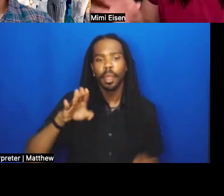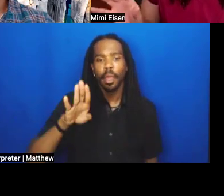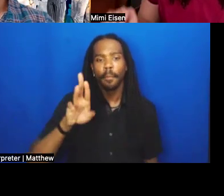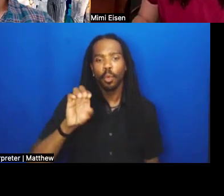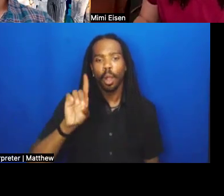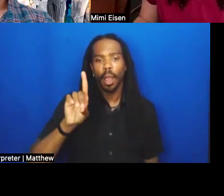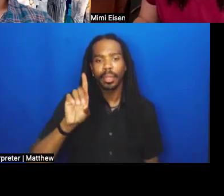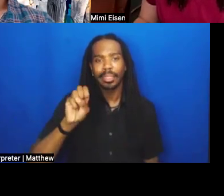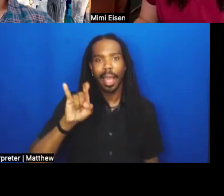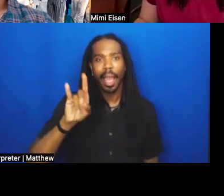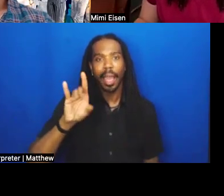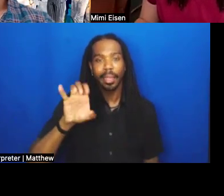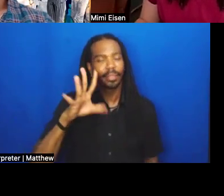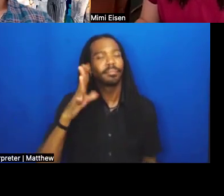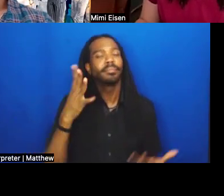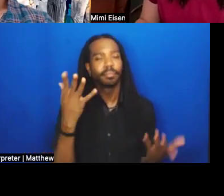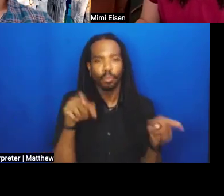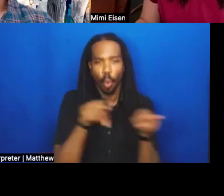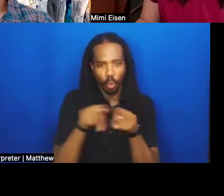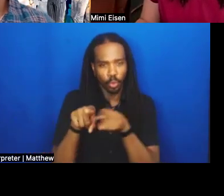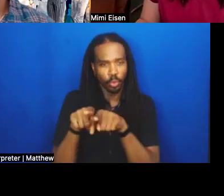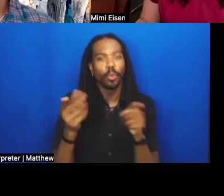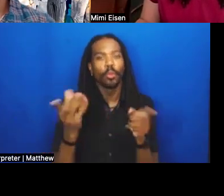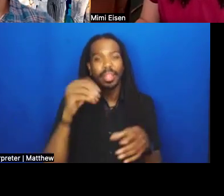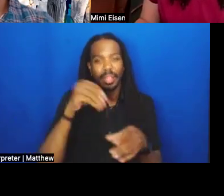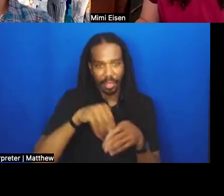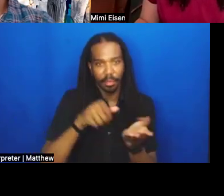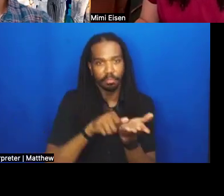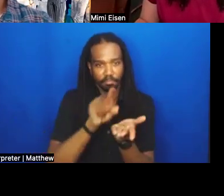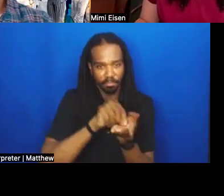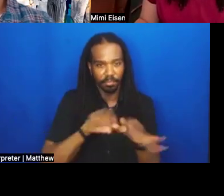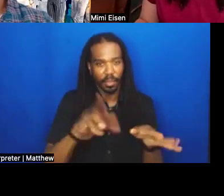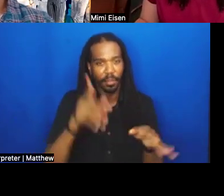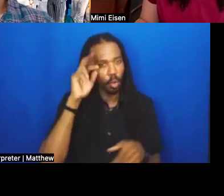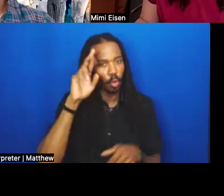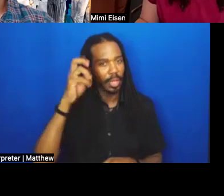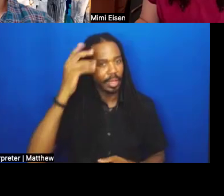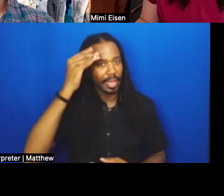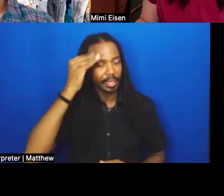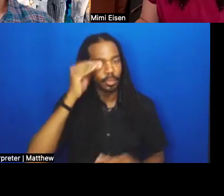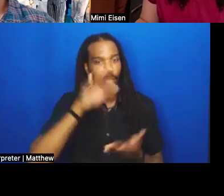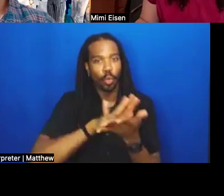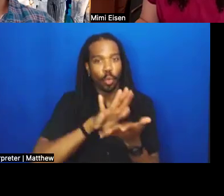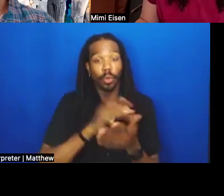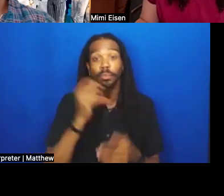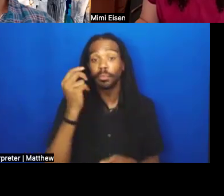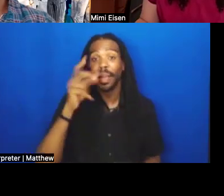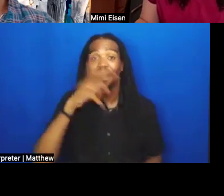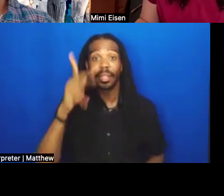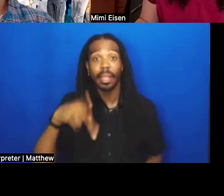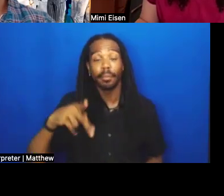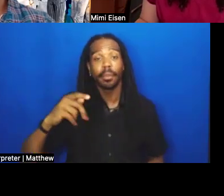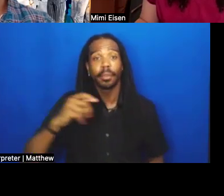in the editorial for this issue of Rethinking Schools. It's a broadside by a Philadelphia mob in